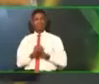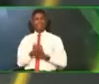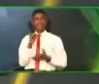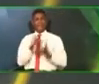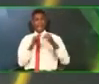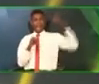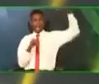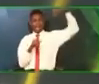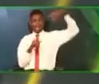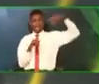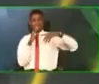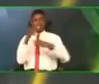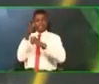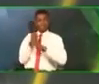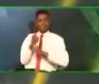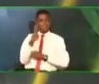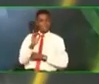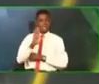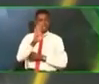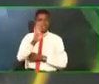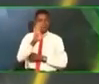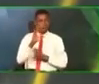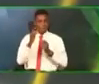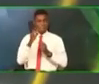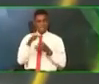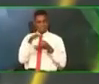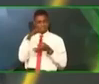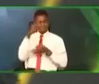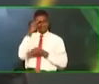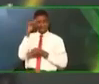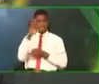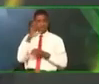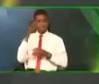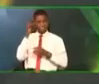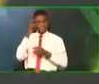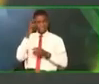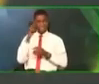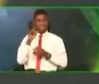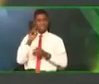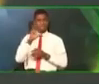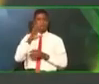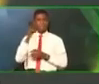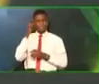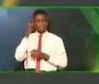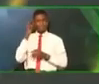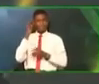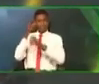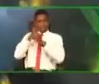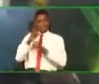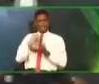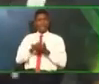light is received by your spirit man. Your spirit man would have received that light. But you